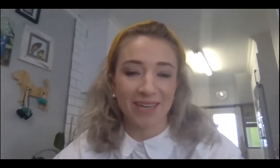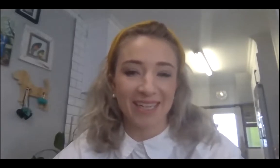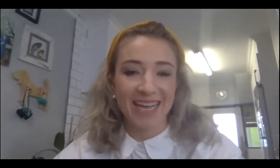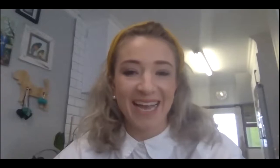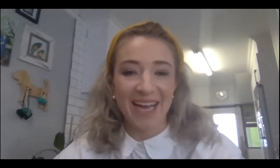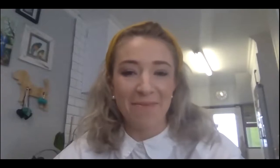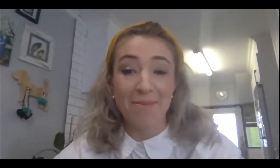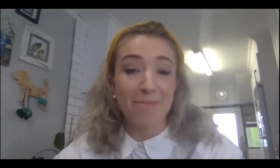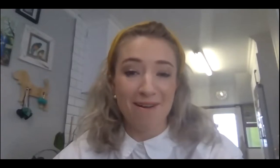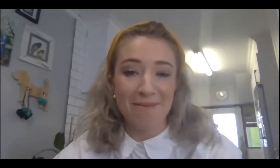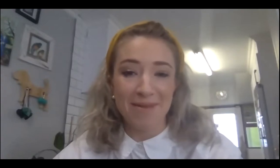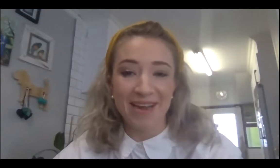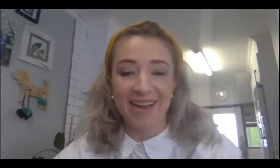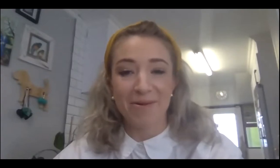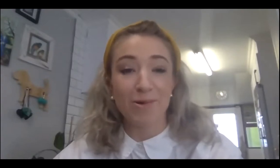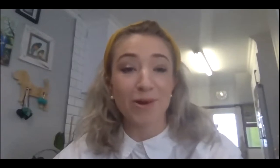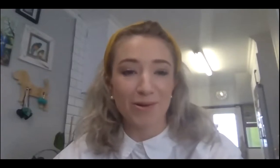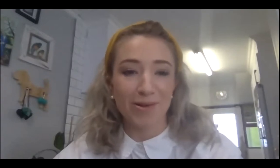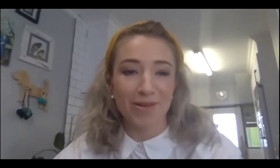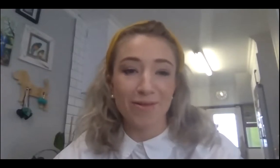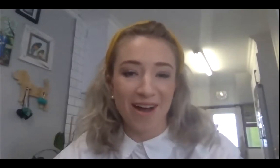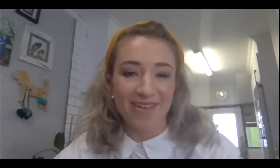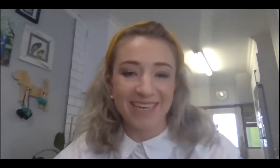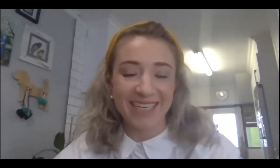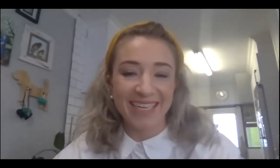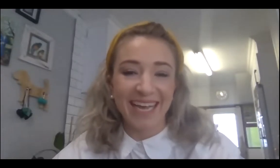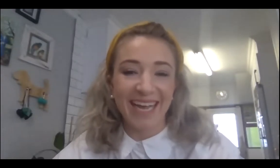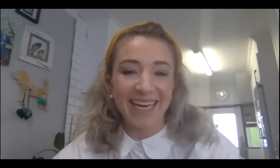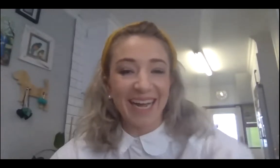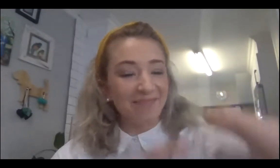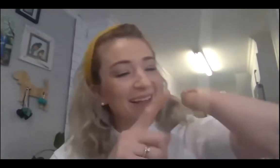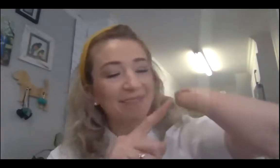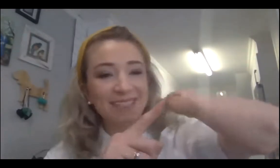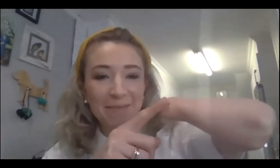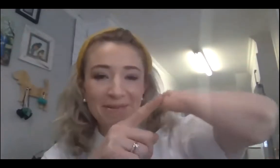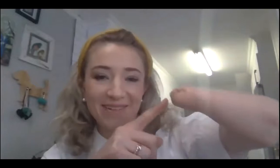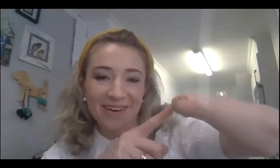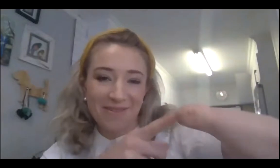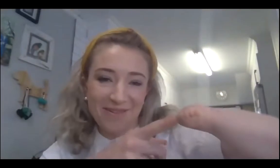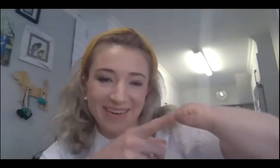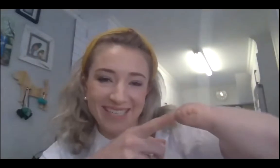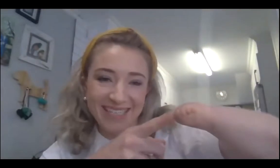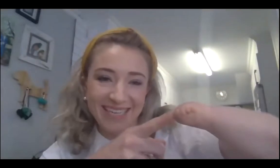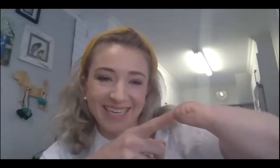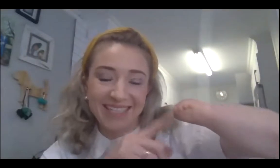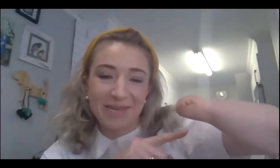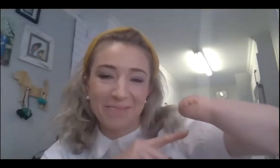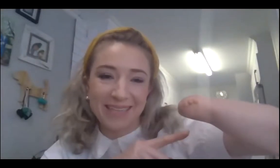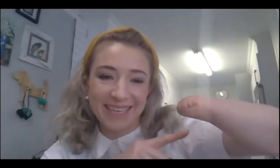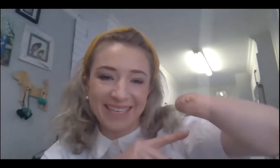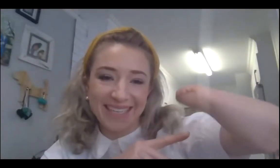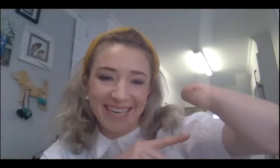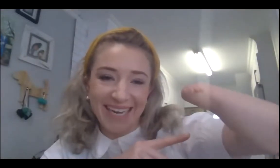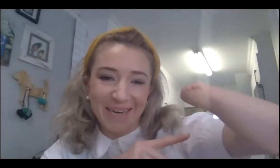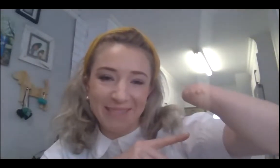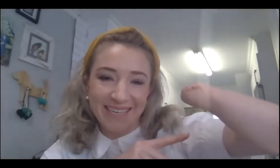day as well. I'm a Paralympic world record holder in the 400, and I have a left stump. I don't know if you can see. It's called